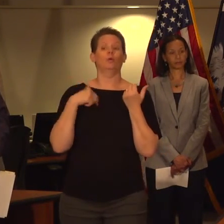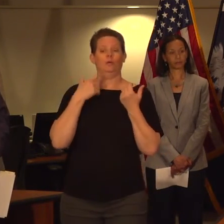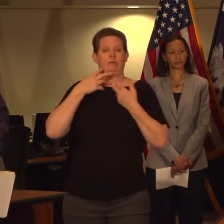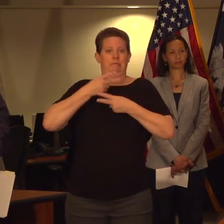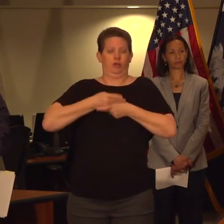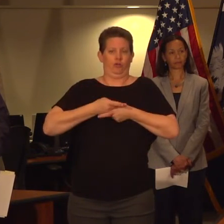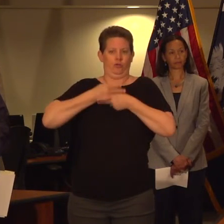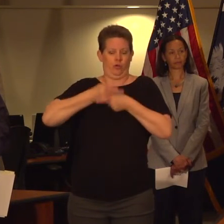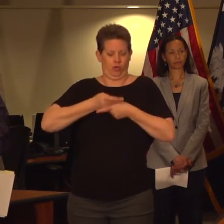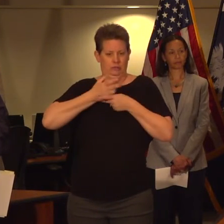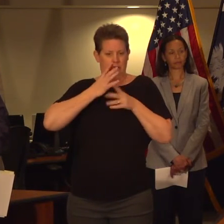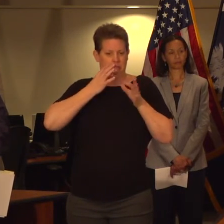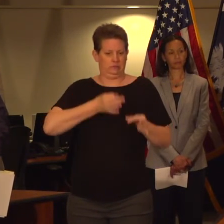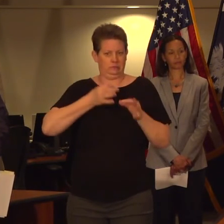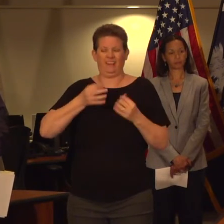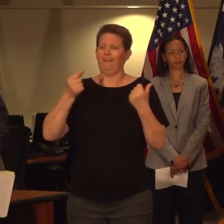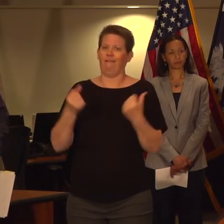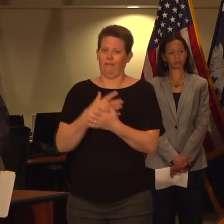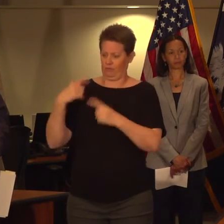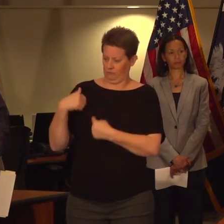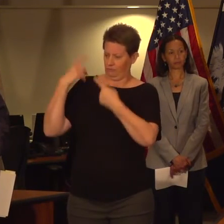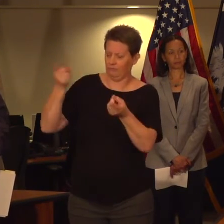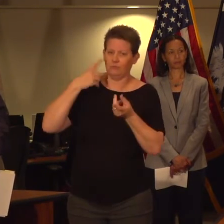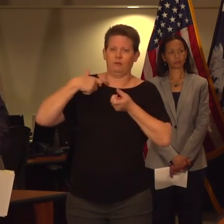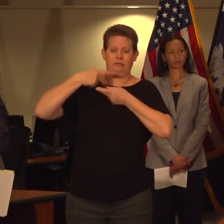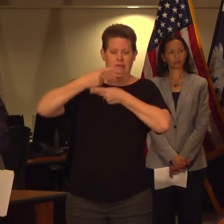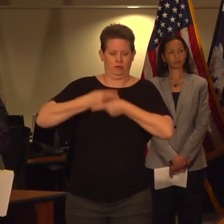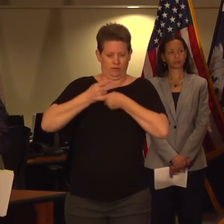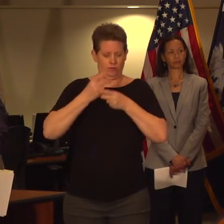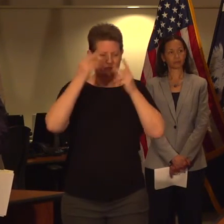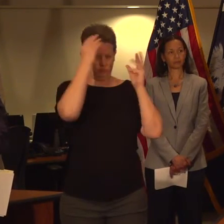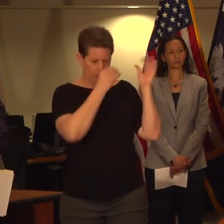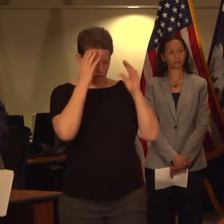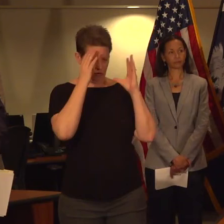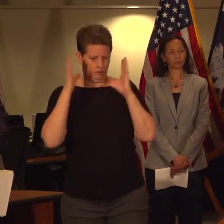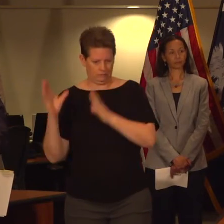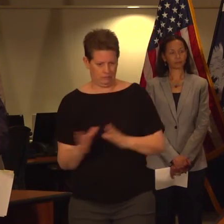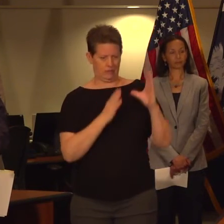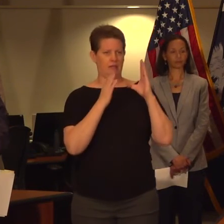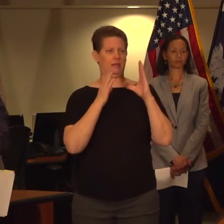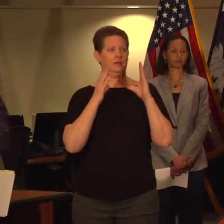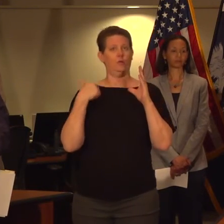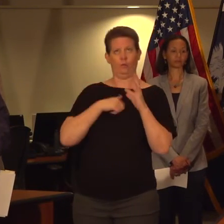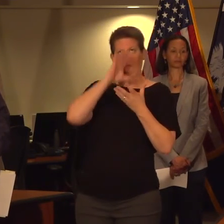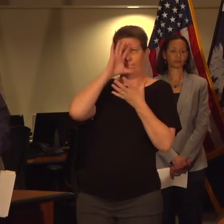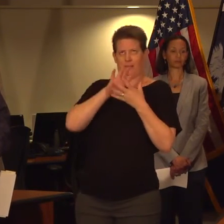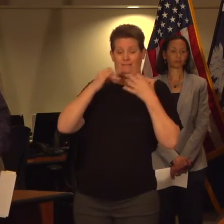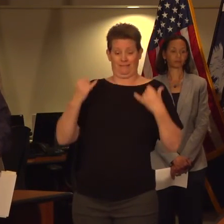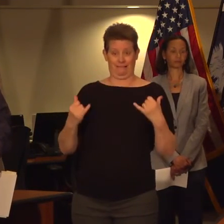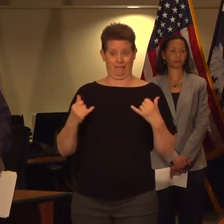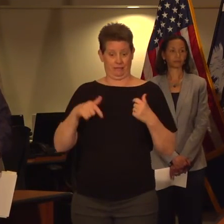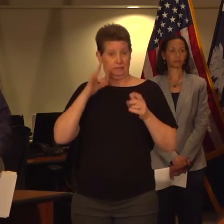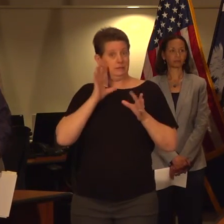cautious steps. Every step we've taken has been cautious and measured, and we believe that this measured, cautious step we're